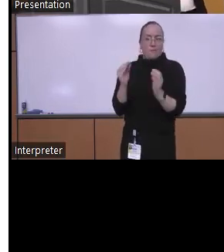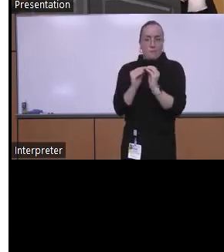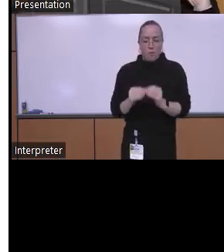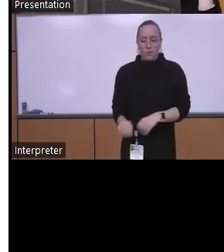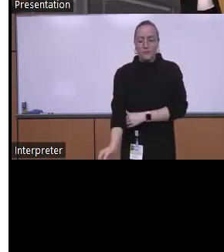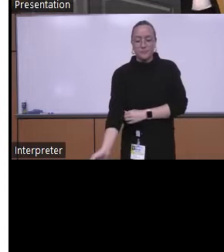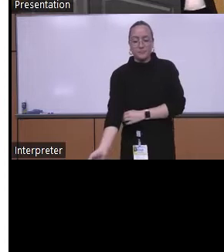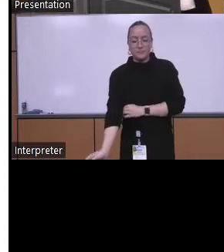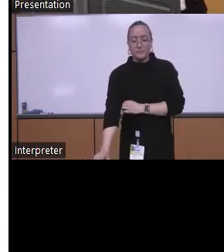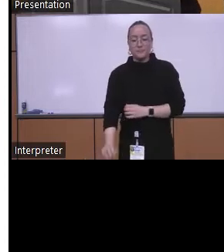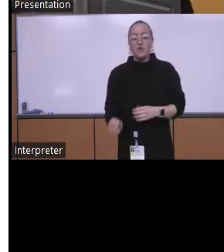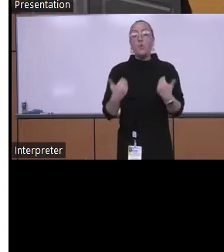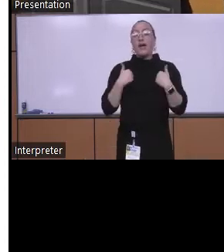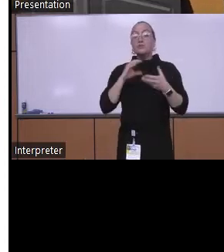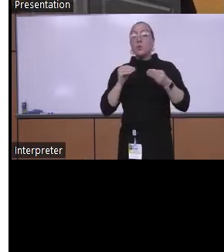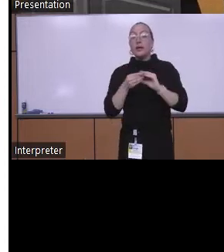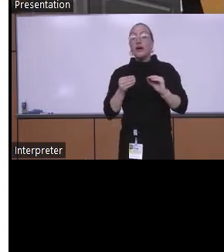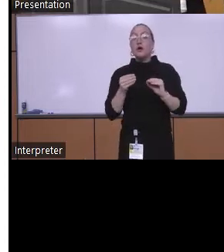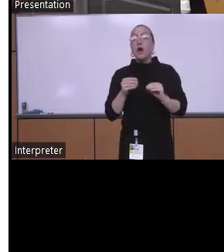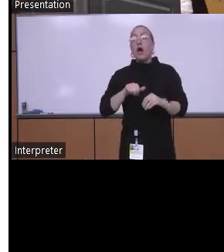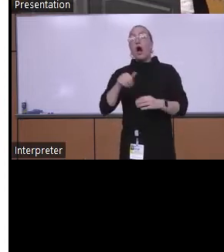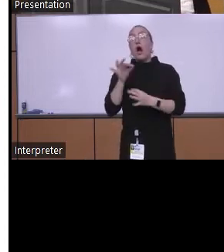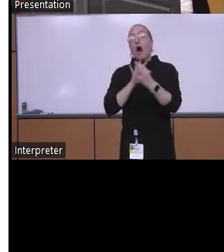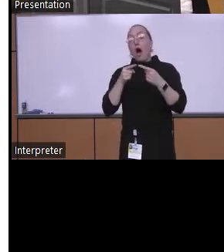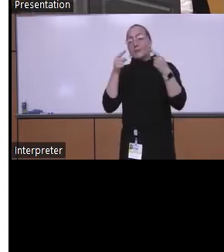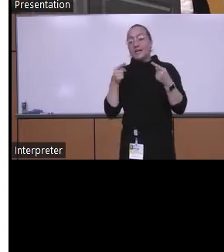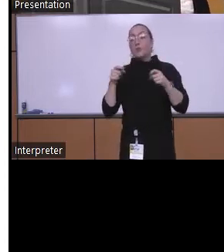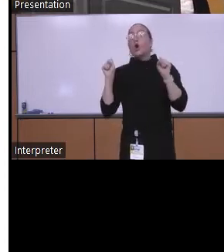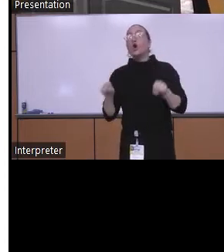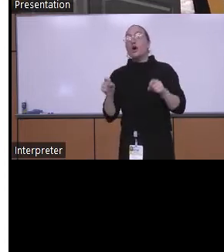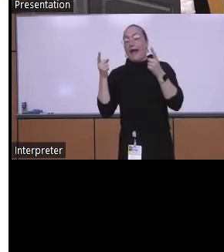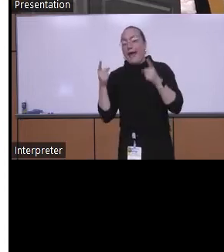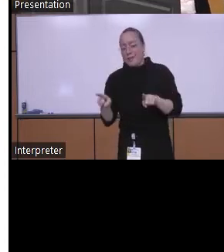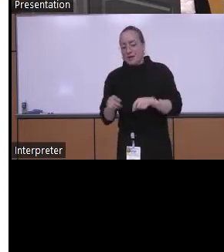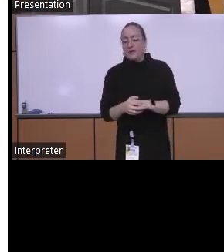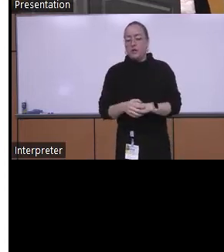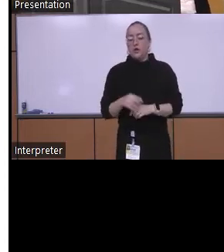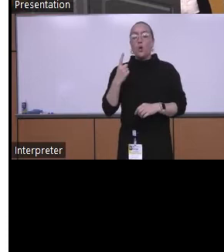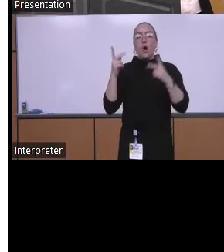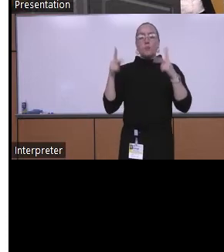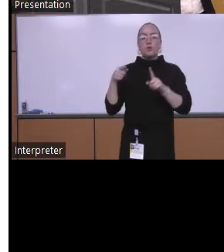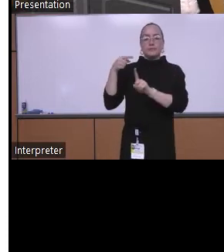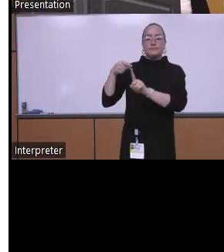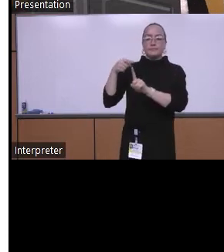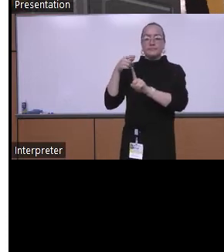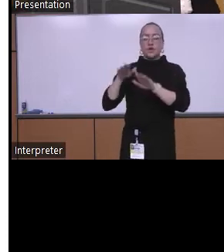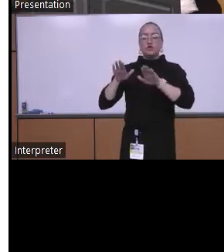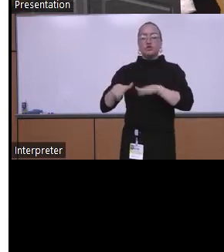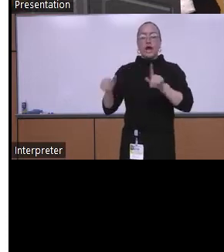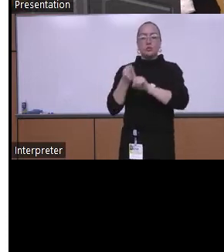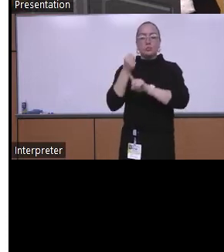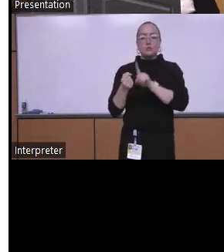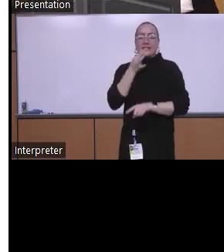primarily a story of what could have been. Fontana was a vocal advocate and a well-respected child abuse expert. And in New York, here you see